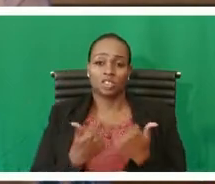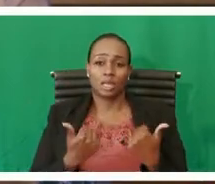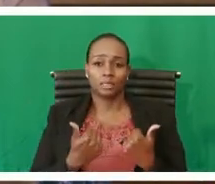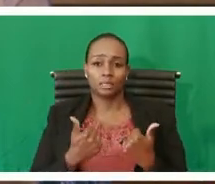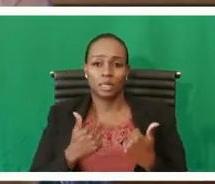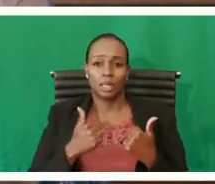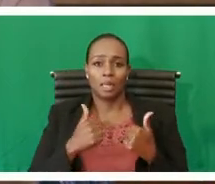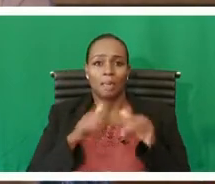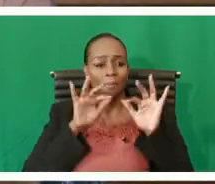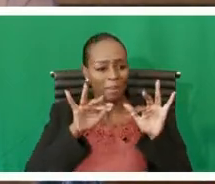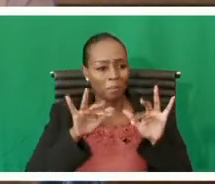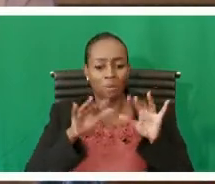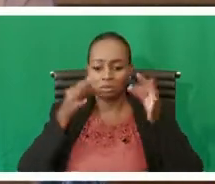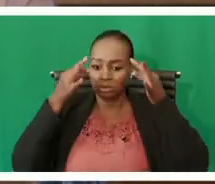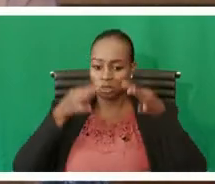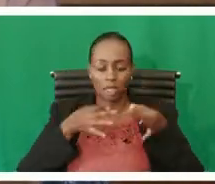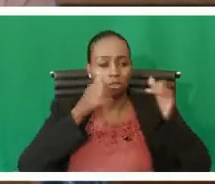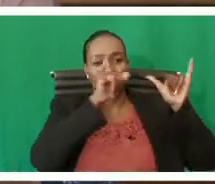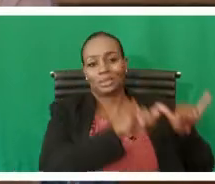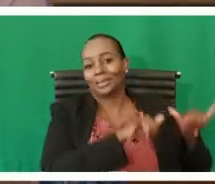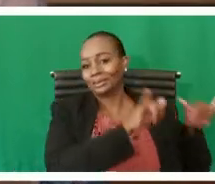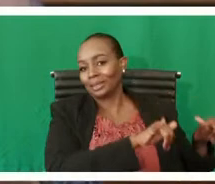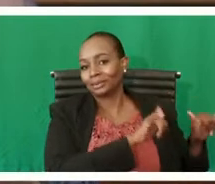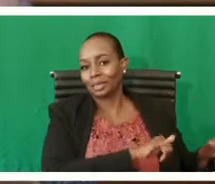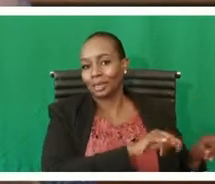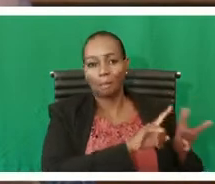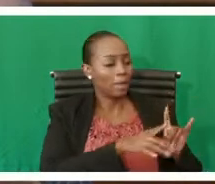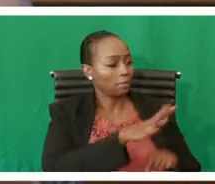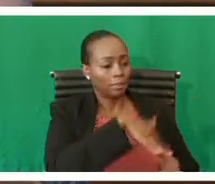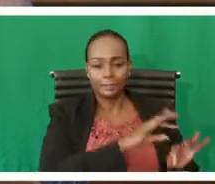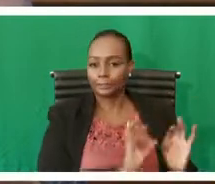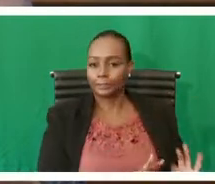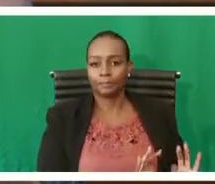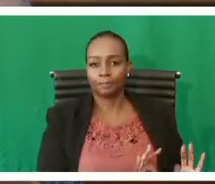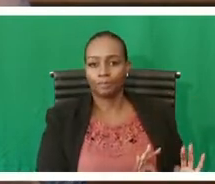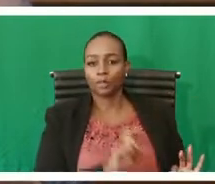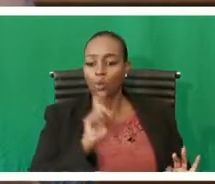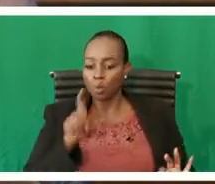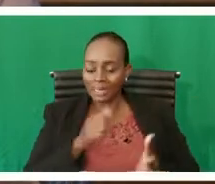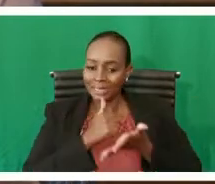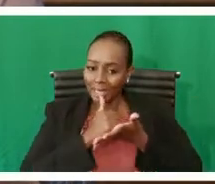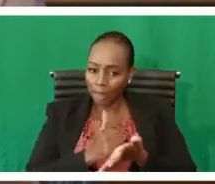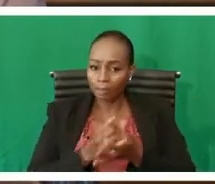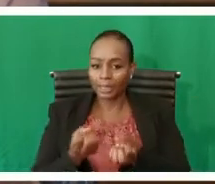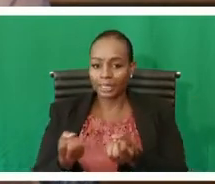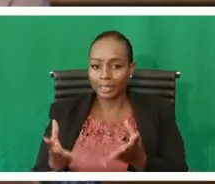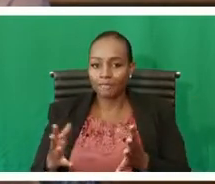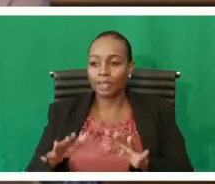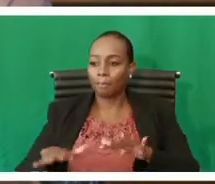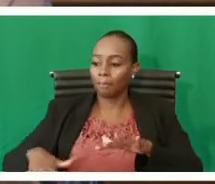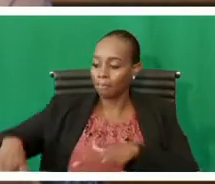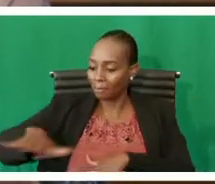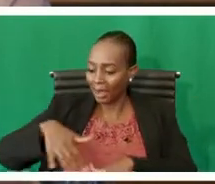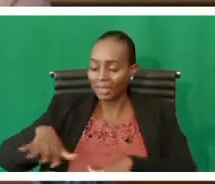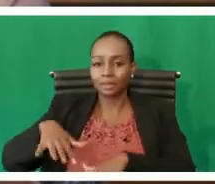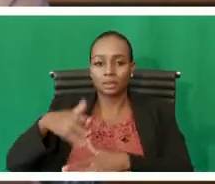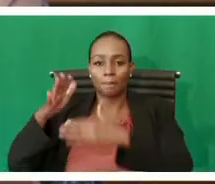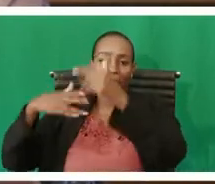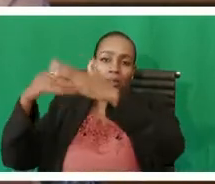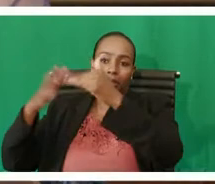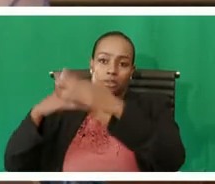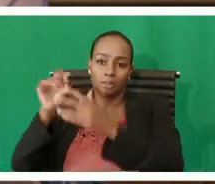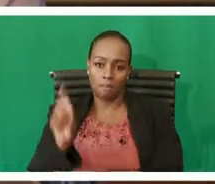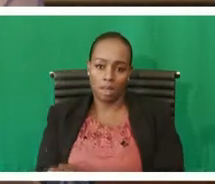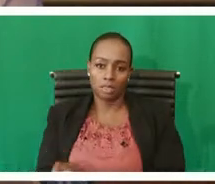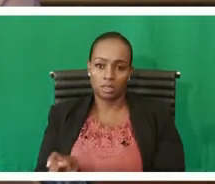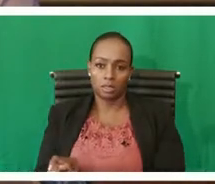ntse ba ipeha ho bane ba batla ditsha and ha re sa bathusi re ba fe lefatshe ho bane batho ba batla lefatshe e tla ba mathata